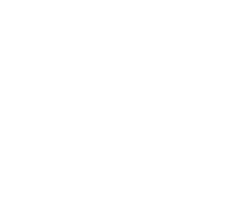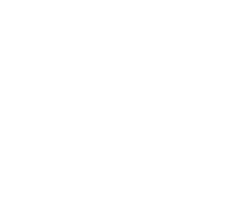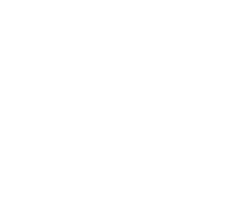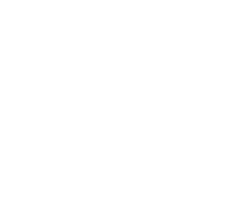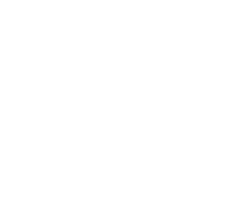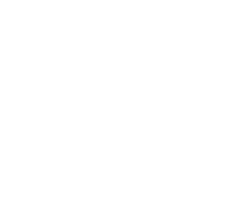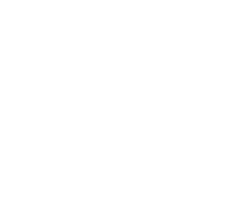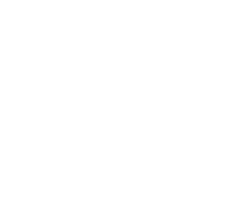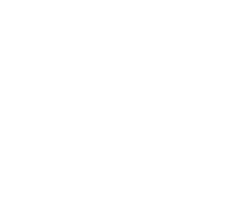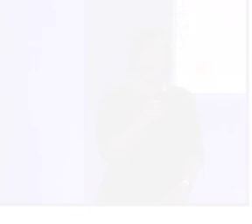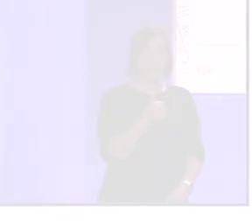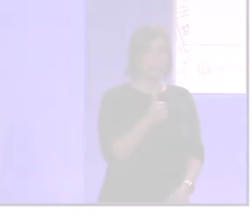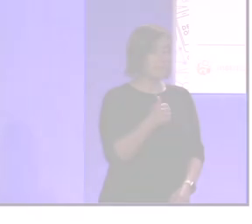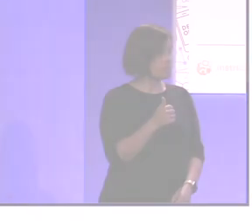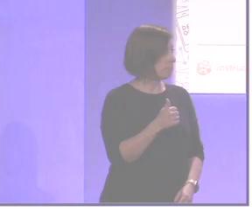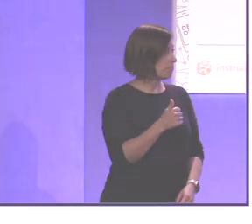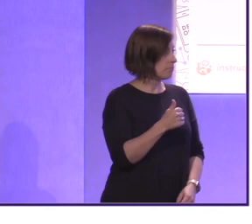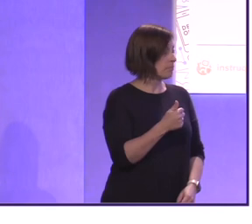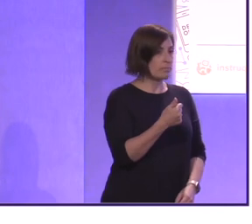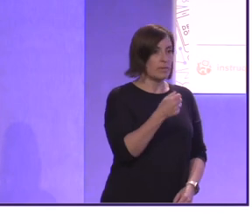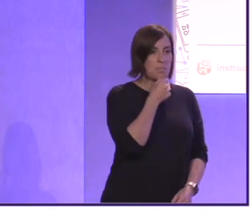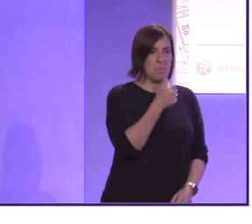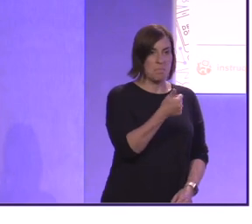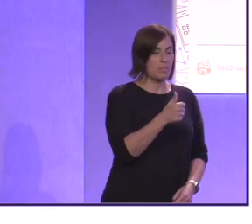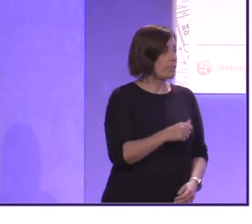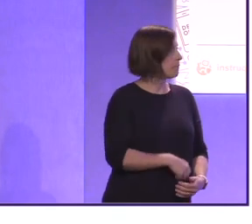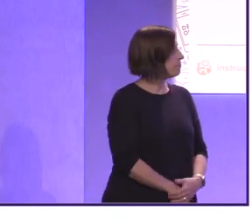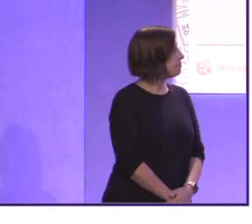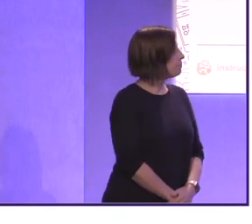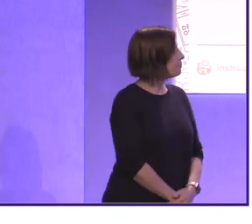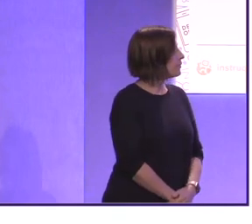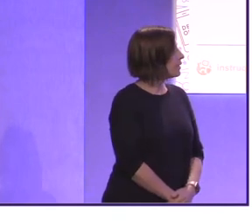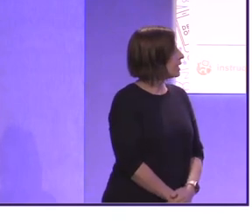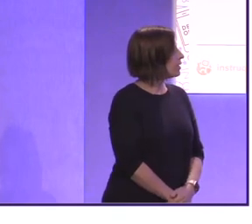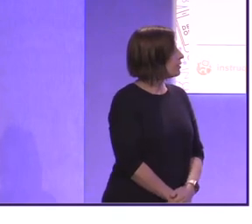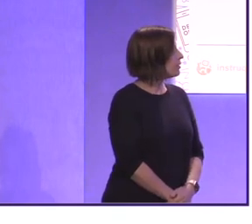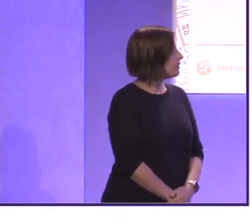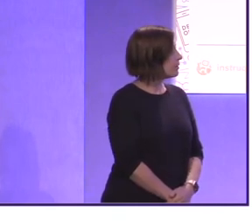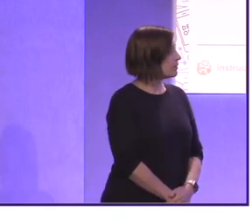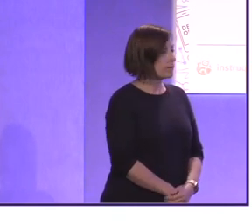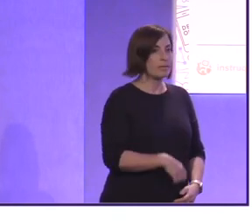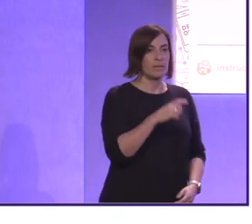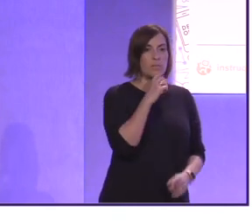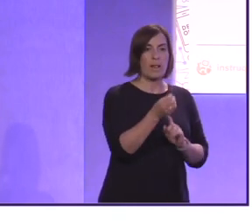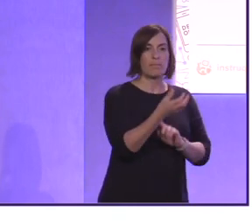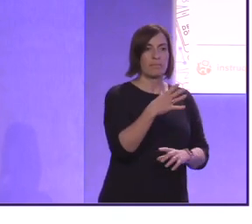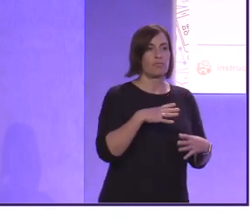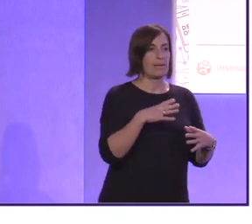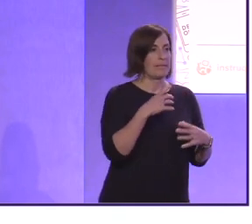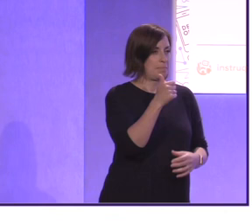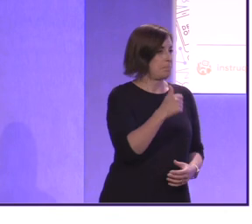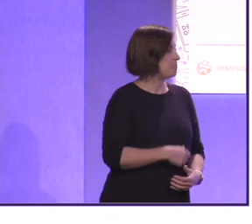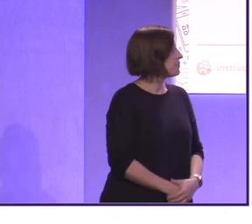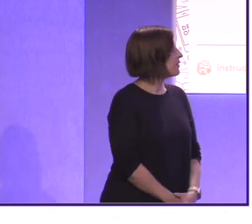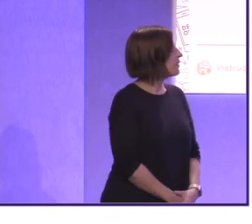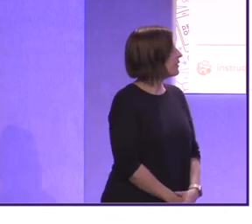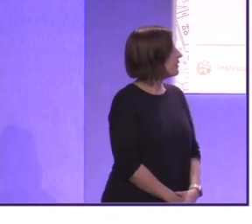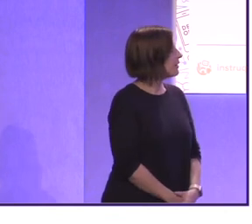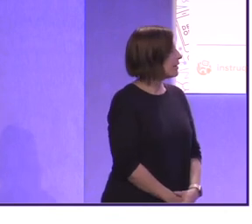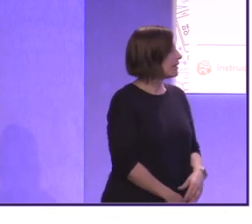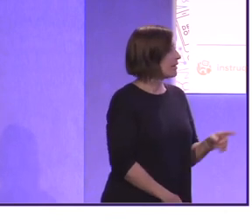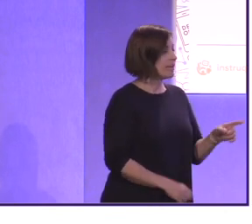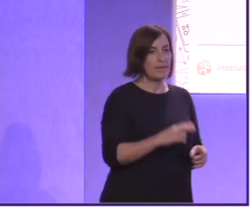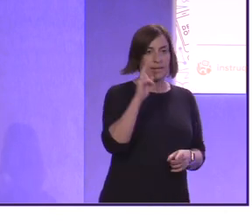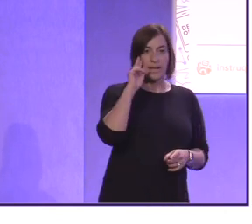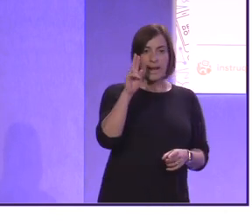Yeah, can you hear me okay? Yep. Can you hear me? Okay, awesome. Yeah, can hear me Thanks. As well. Cool. I'm just gonna get the presentation up on the screen. So yes,